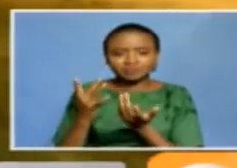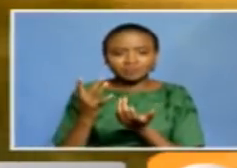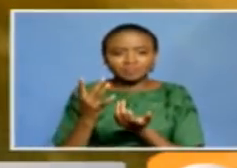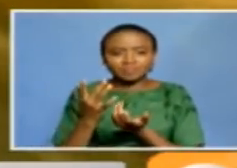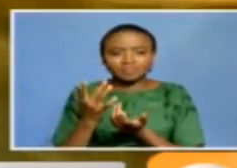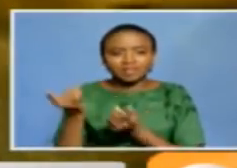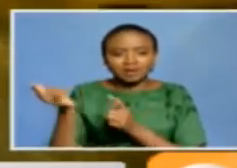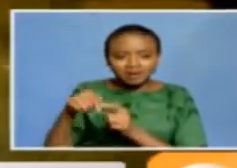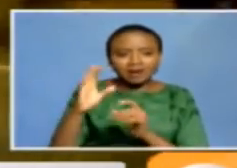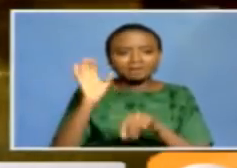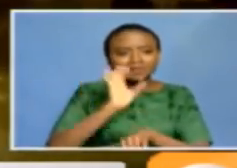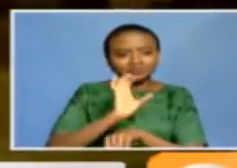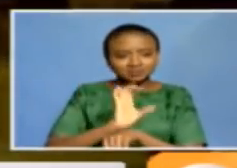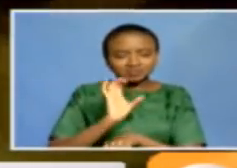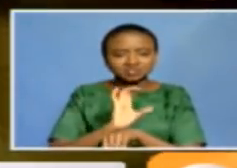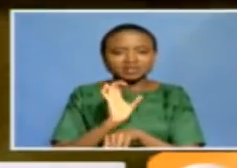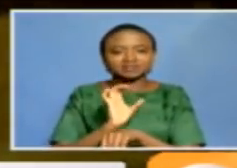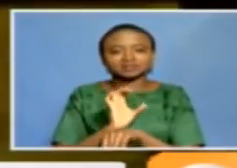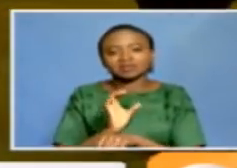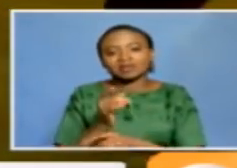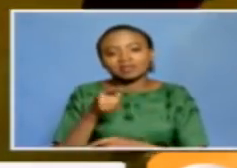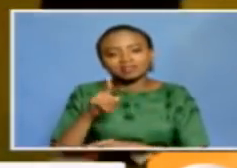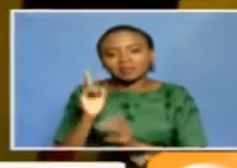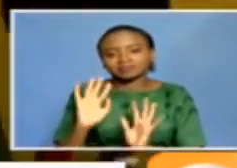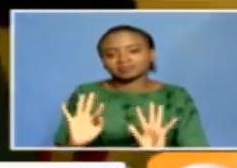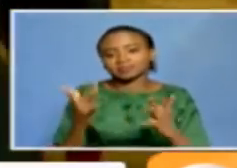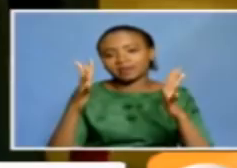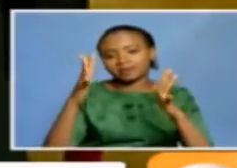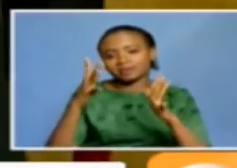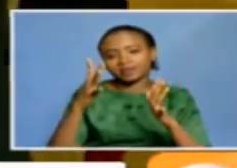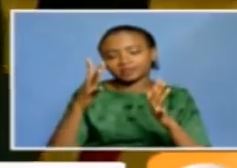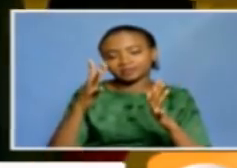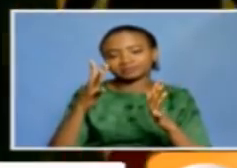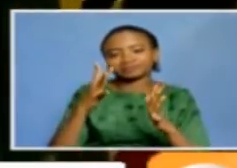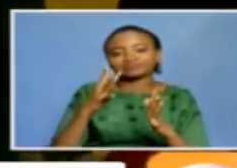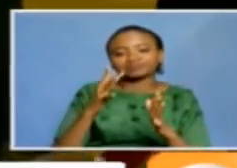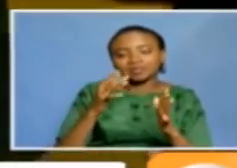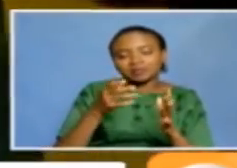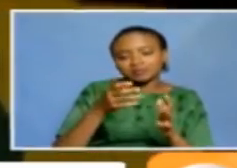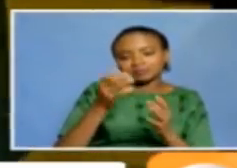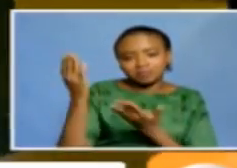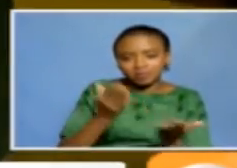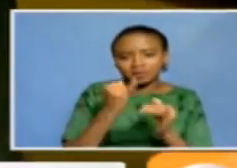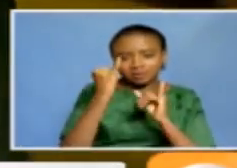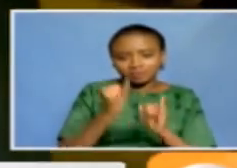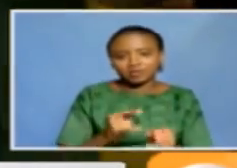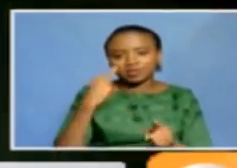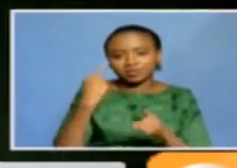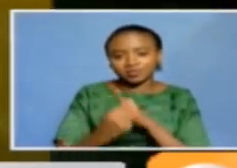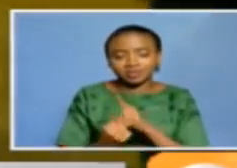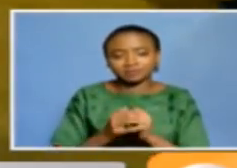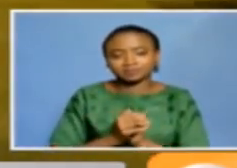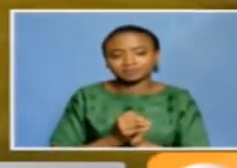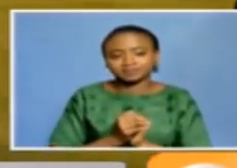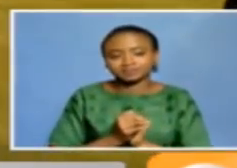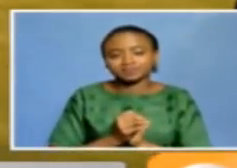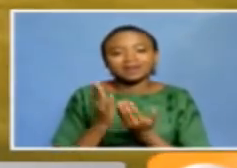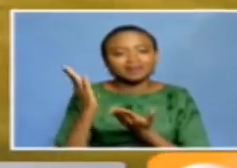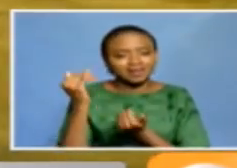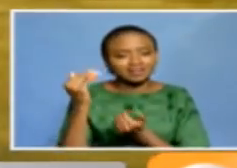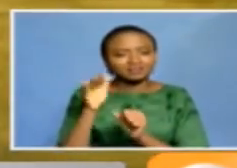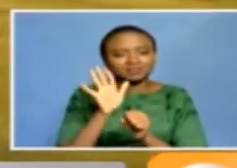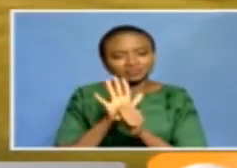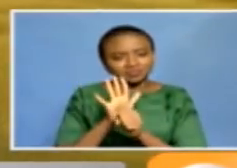right now. They're big, heading to the church where they'll be marking the end of 2018 right here in the church.